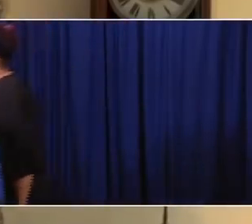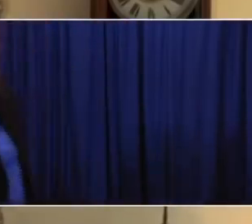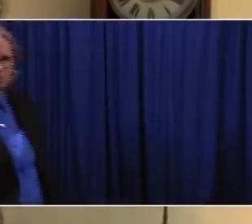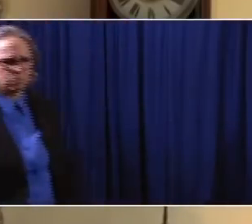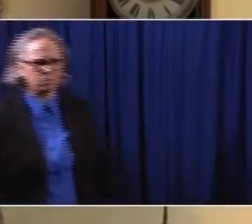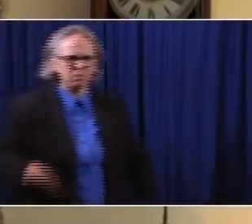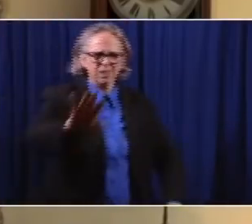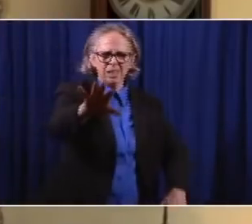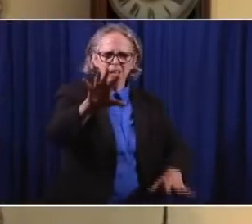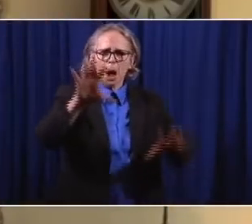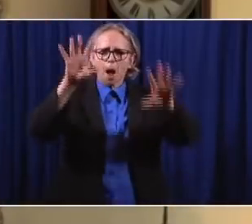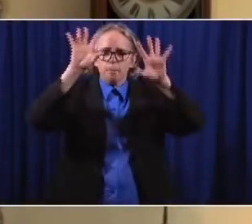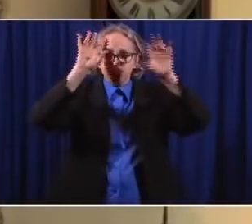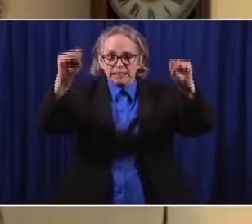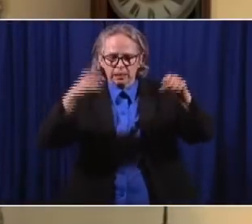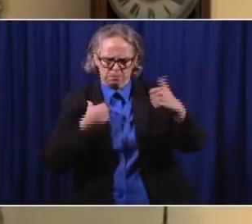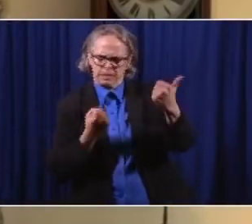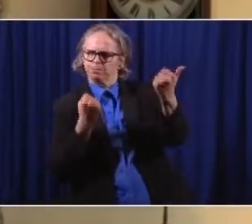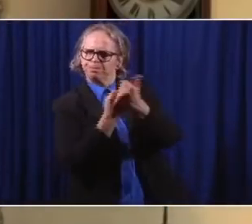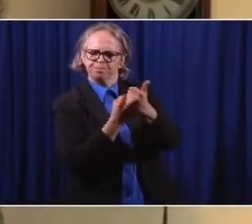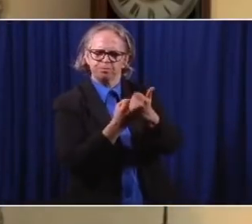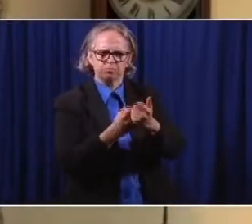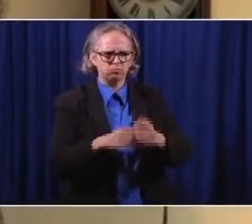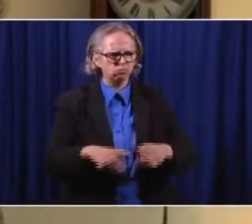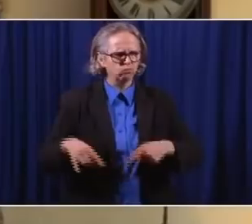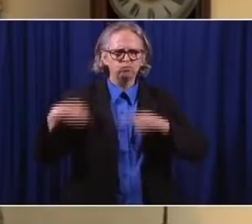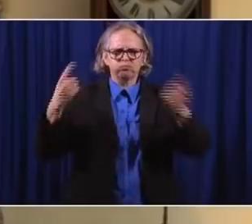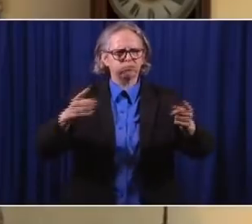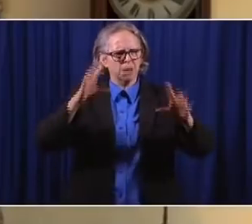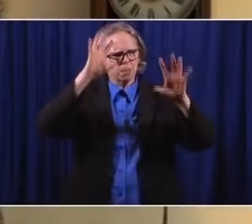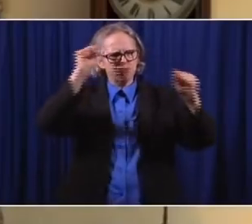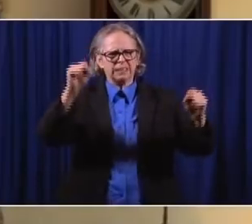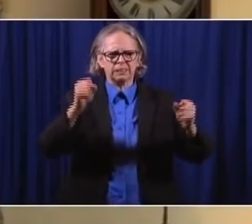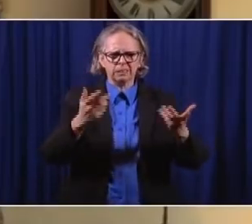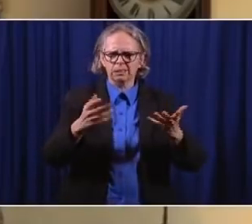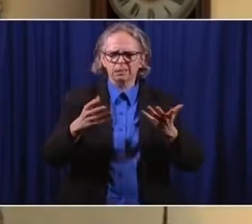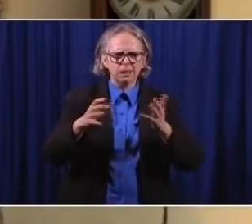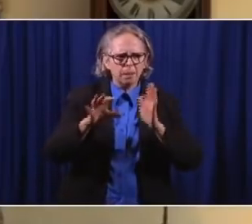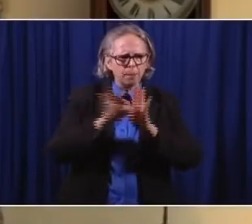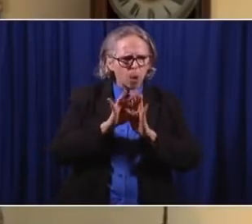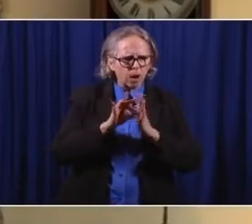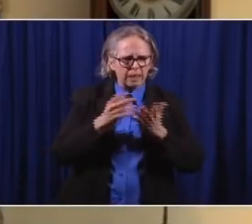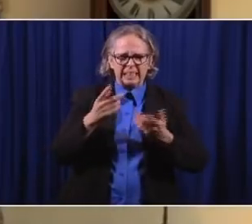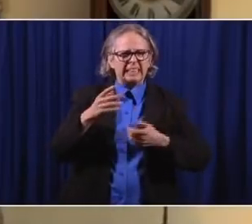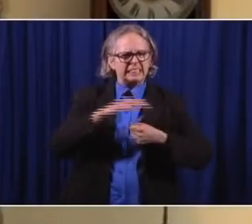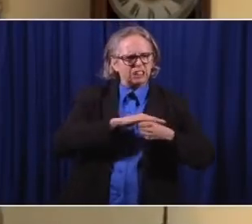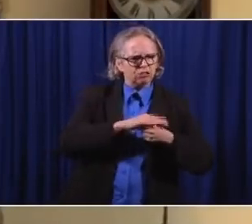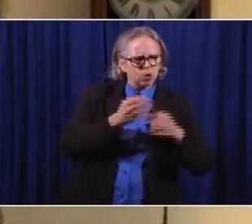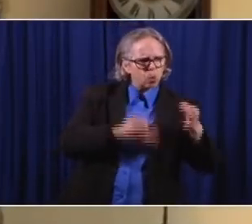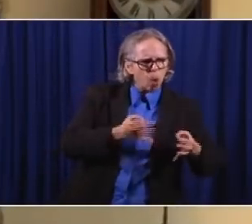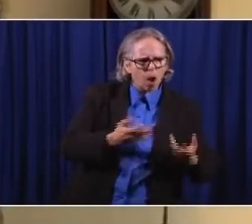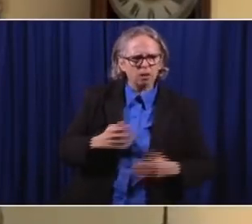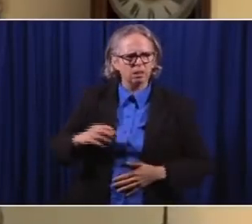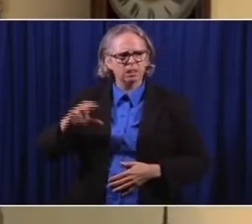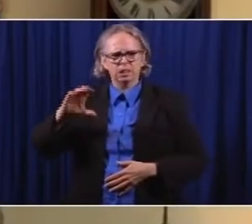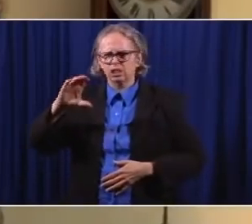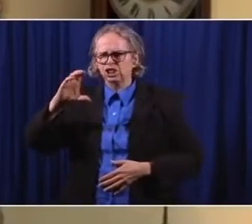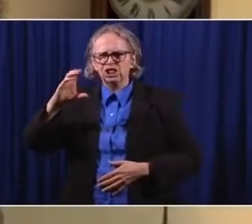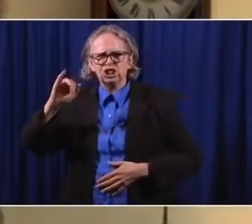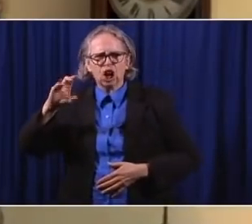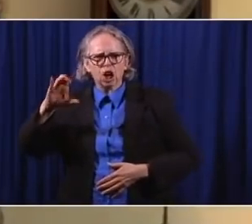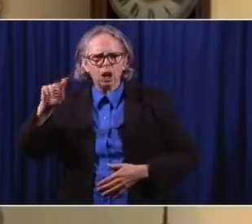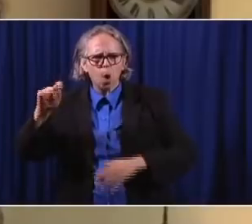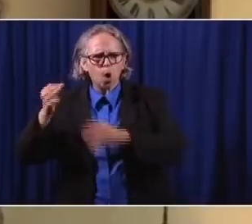district courts, circuit courts. He did exactly what he said he was going to do. He's put on some fine people, put people on the Supreme Court as